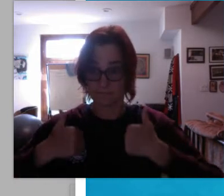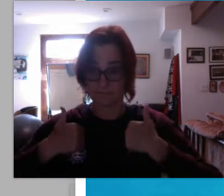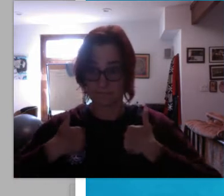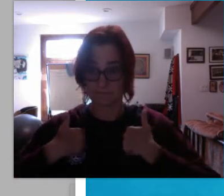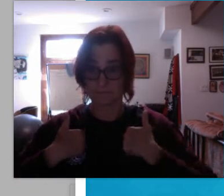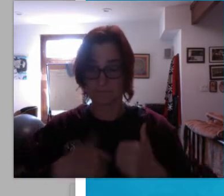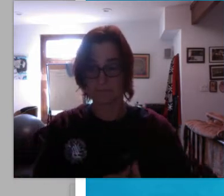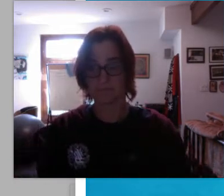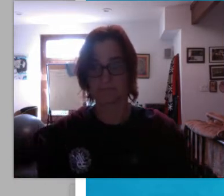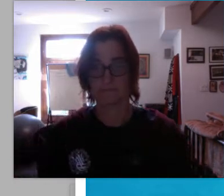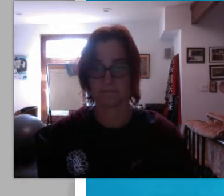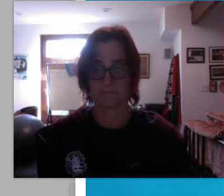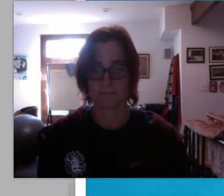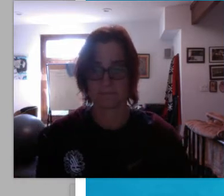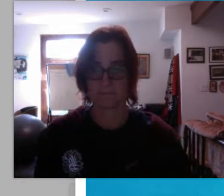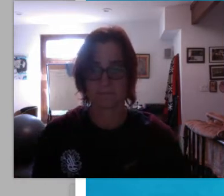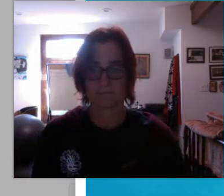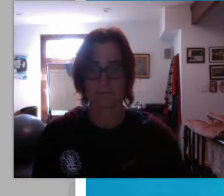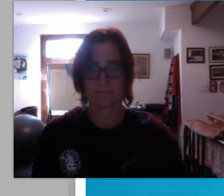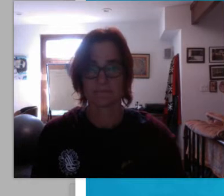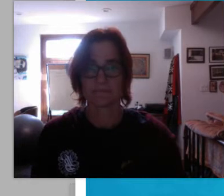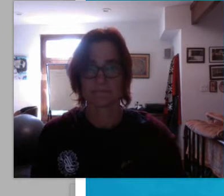of Marine Life.